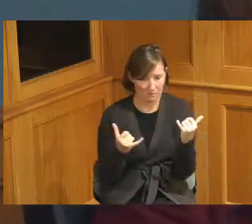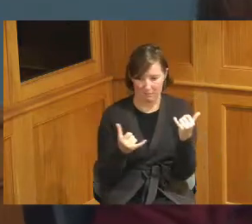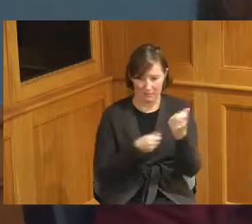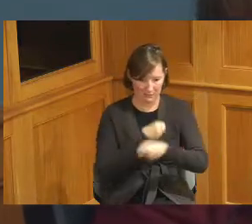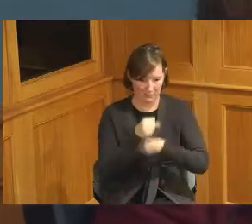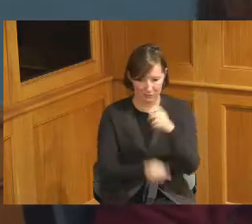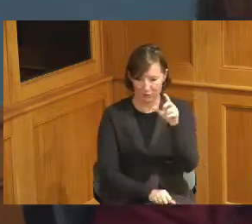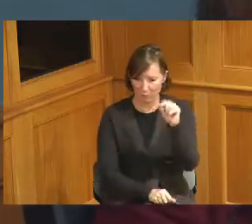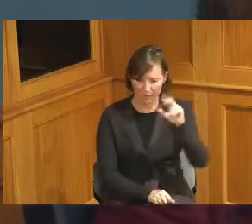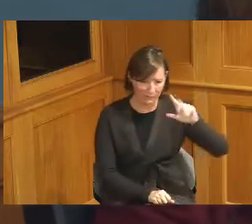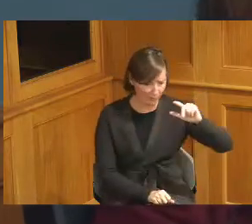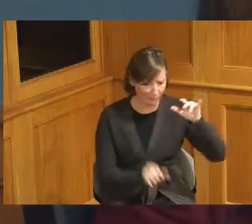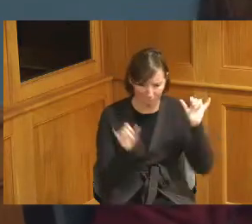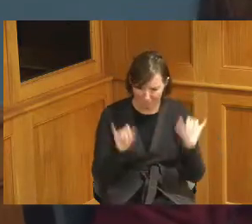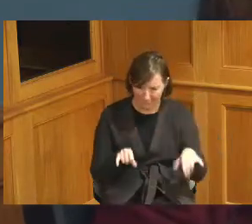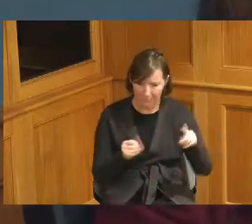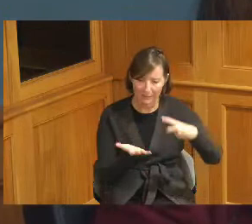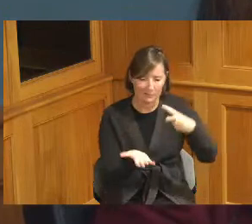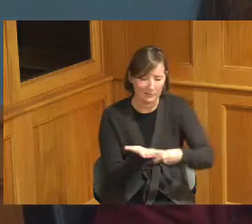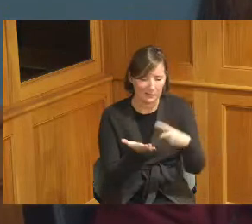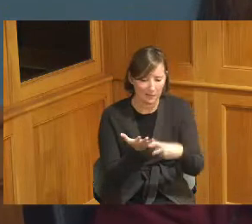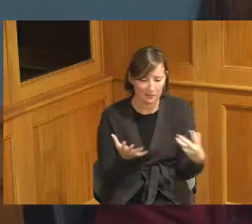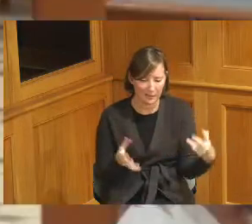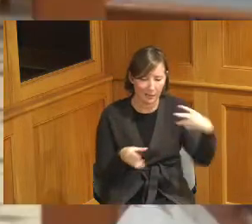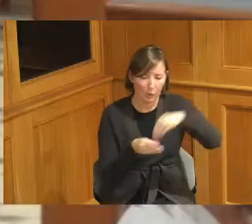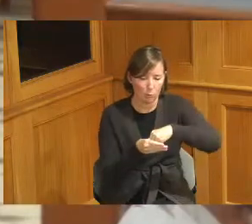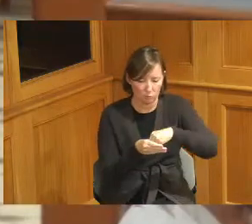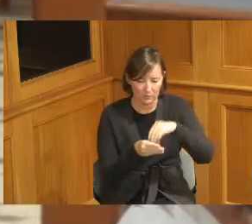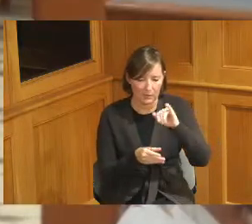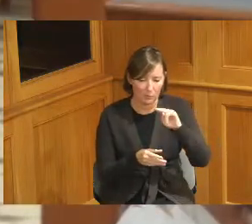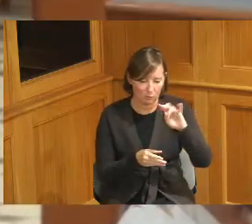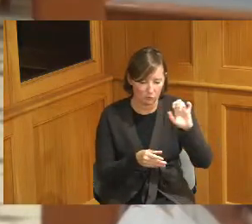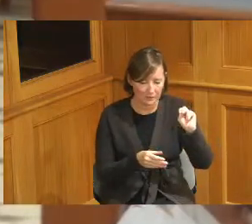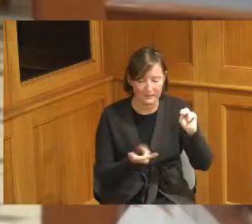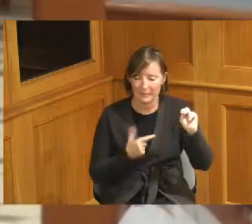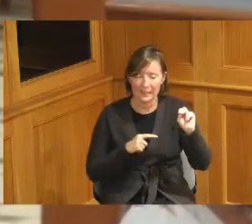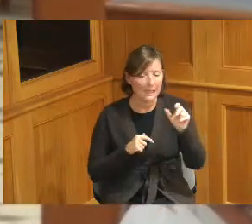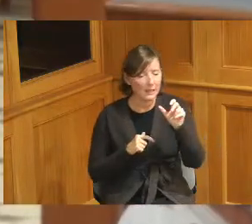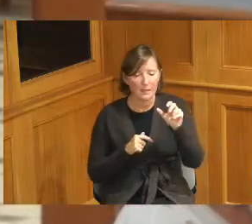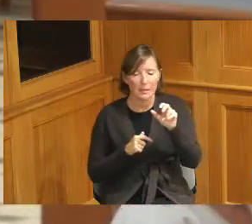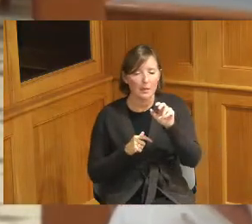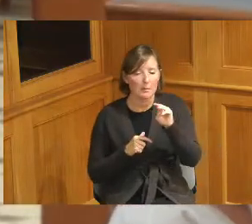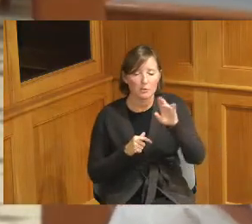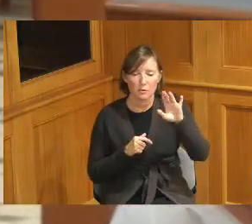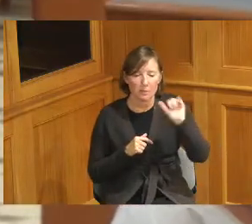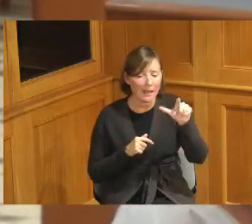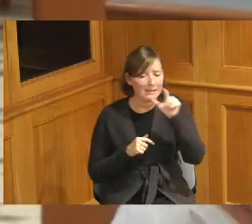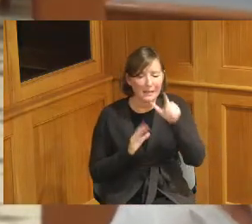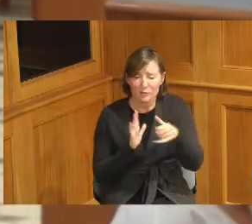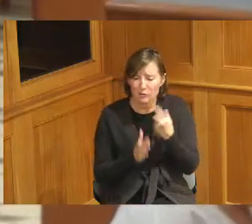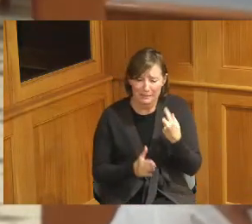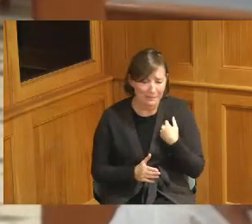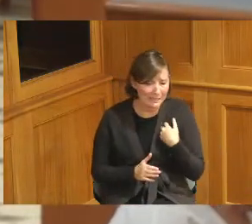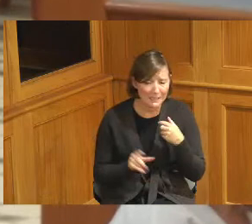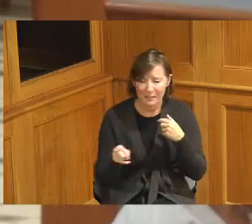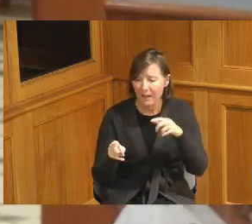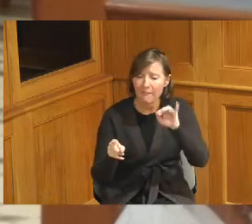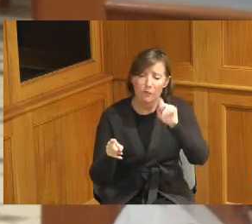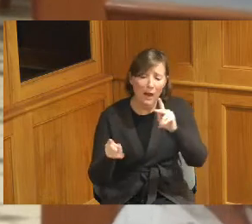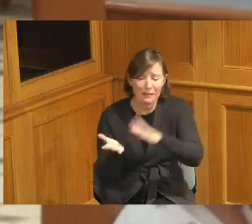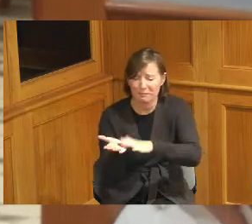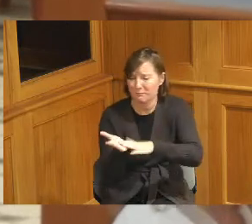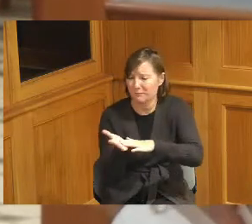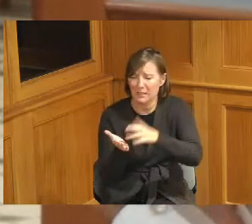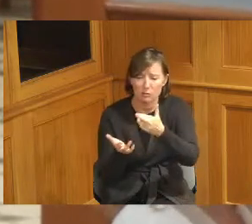So, yeah, go ahead. But it's not just me. I mean, it's Frank and the Human Resources Department. They're doing some fabulous